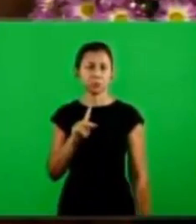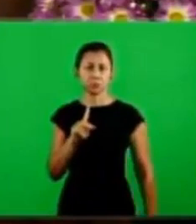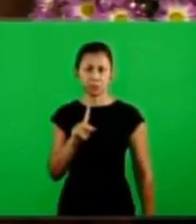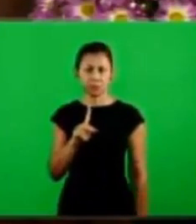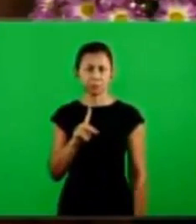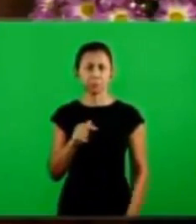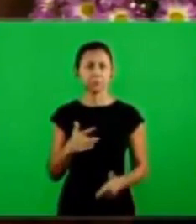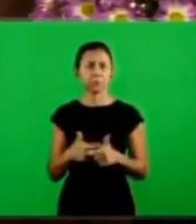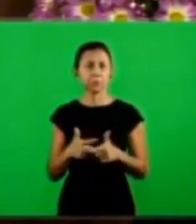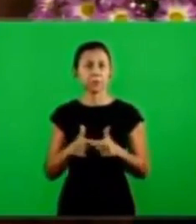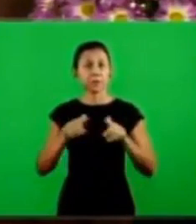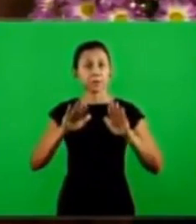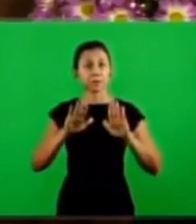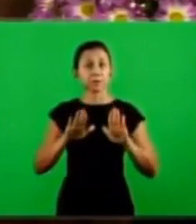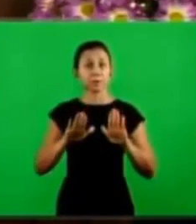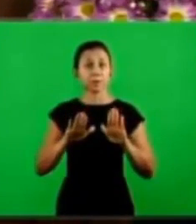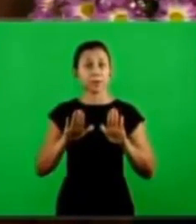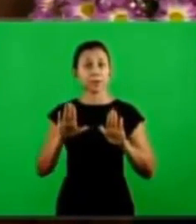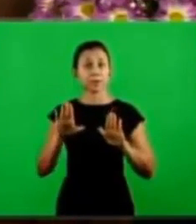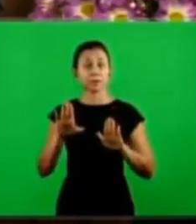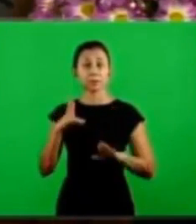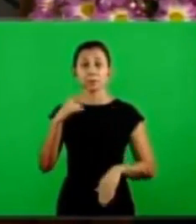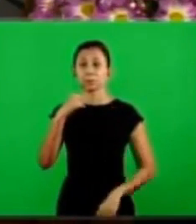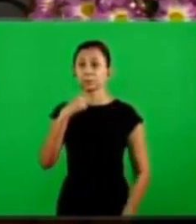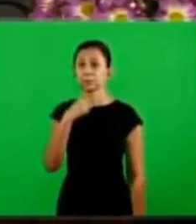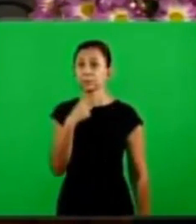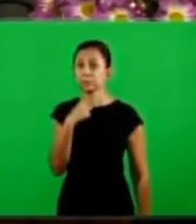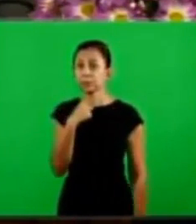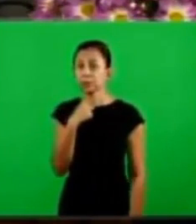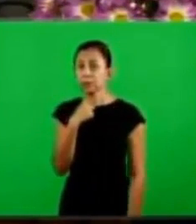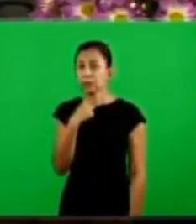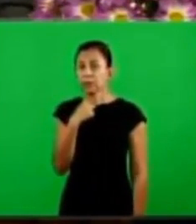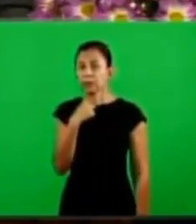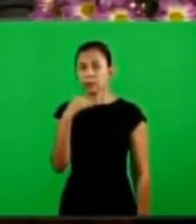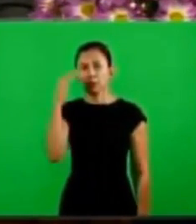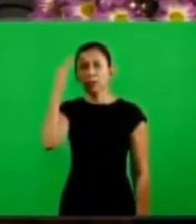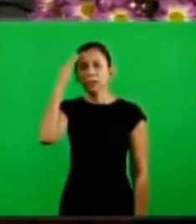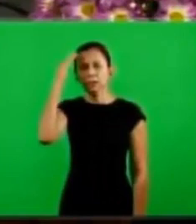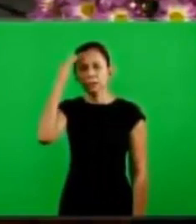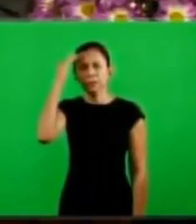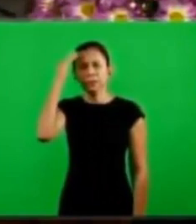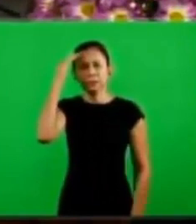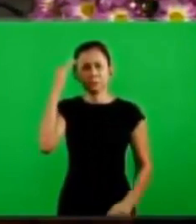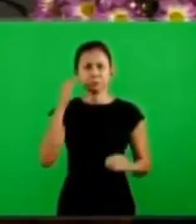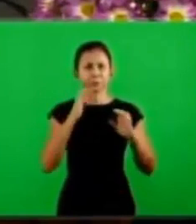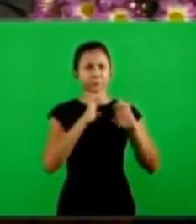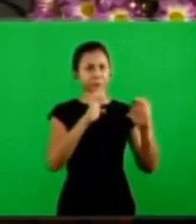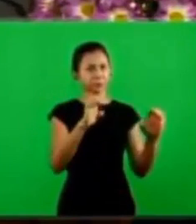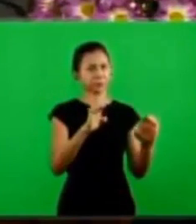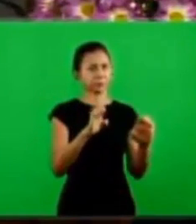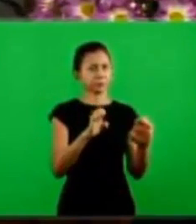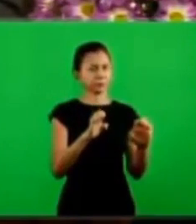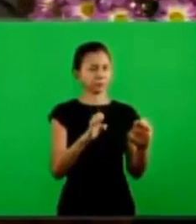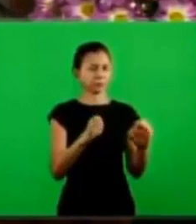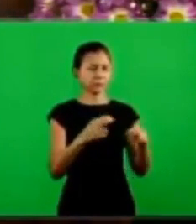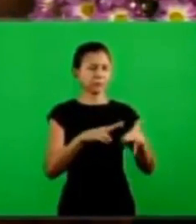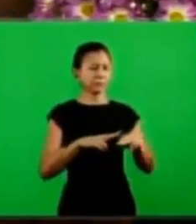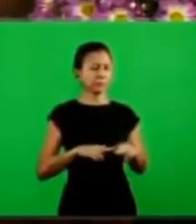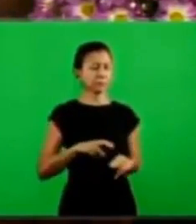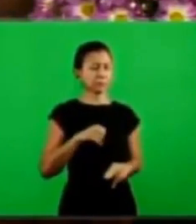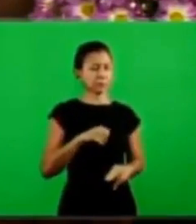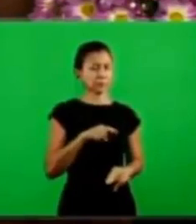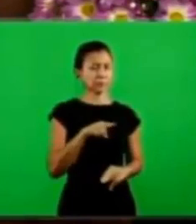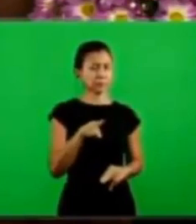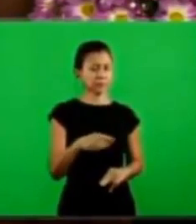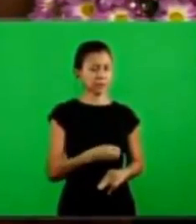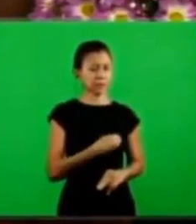This doesn't make any bad, but that doesn't bring salvation. We cannot be attached to this